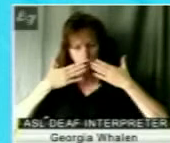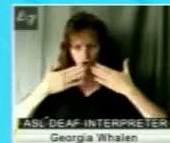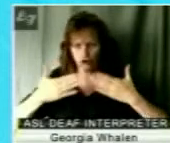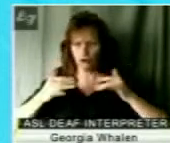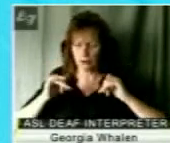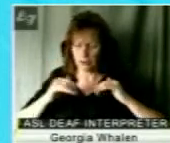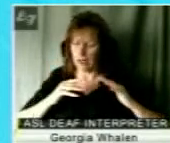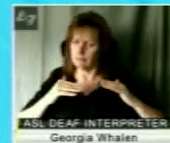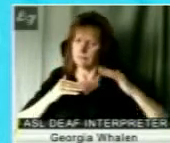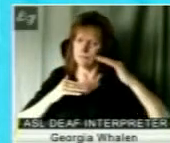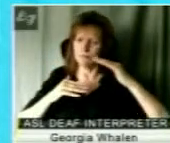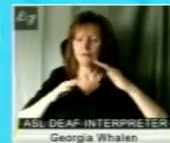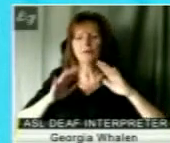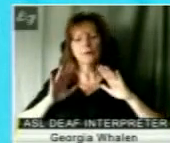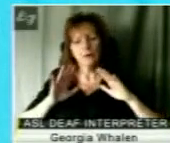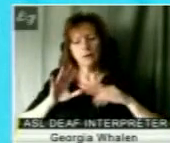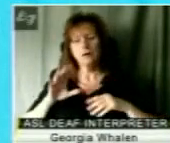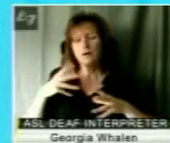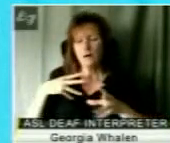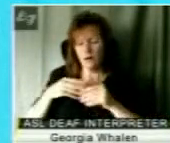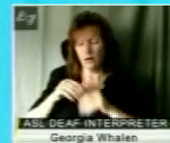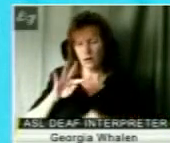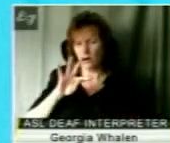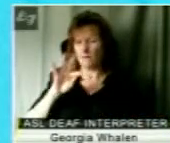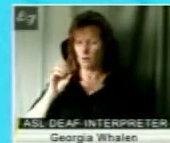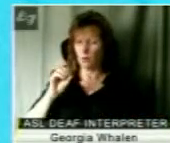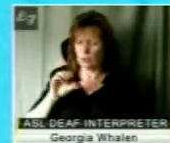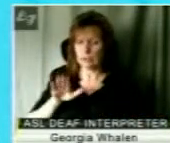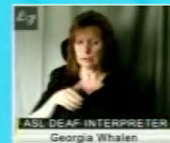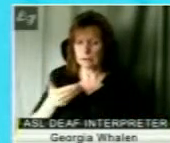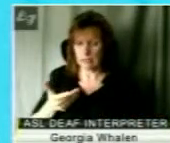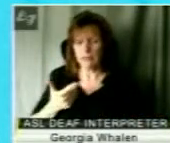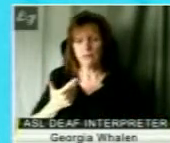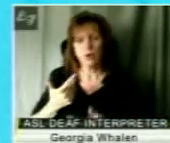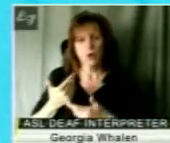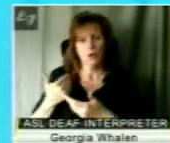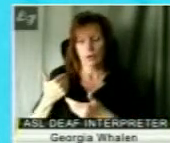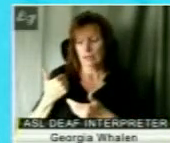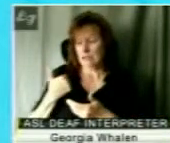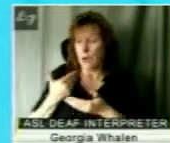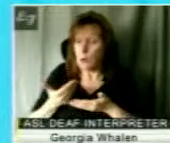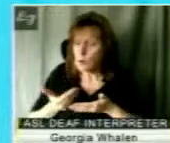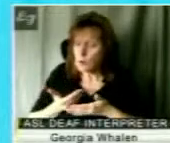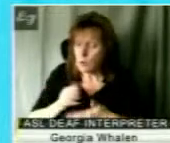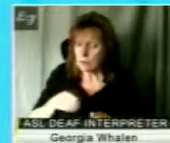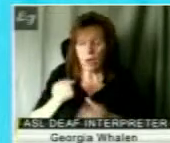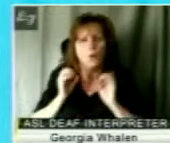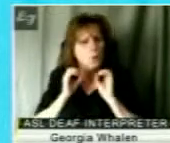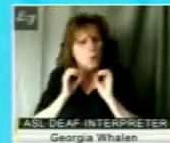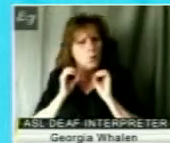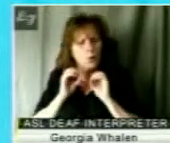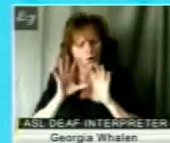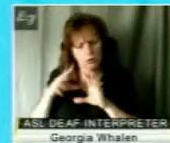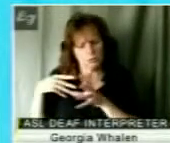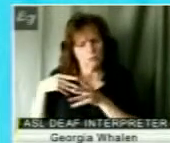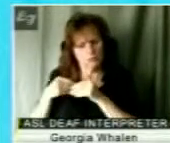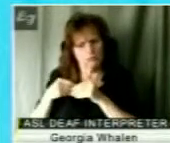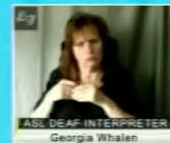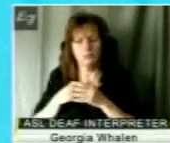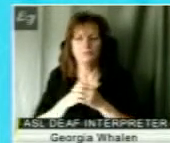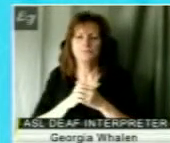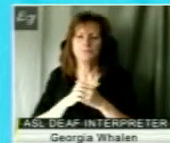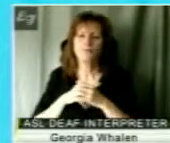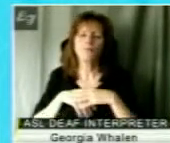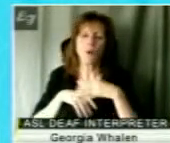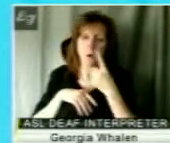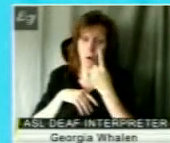40 deaths to date, with no new deaths to be reported today. We are down to one institutional outbreak.